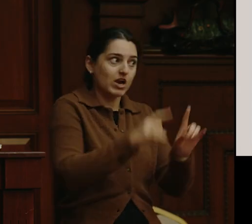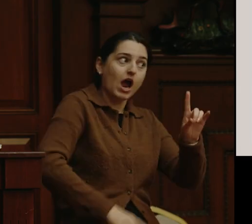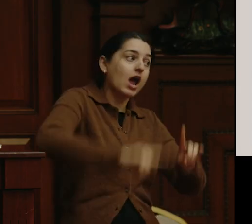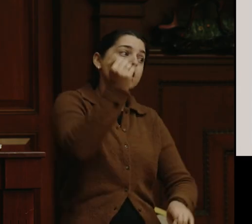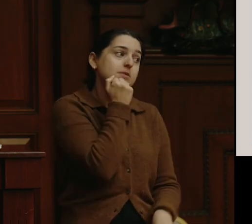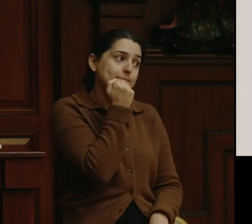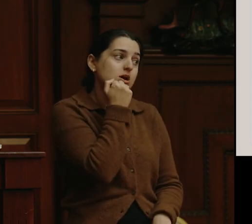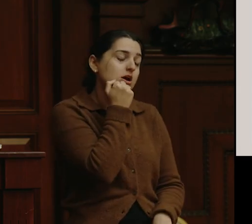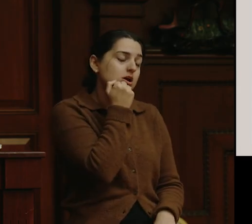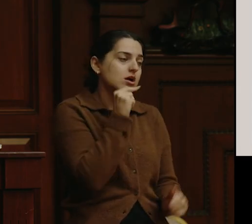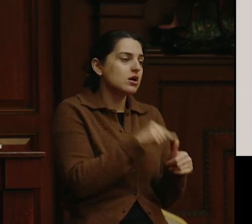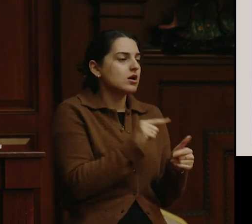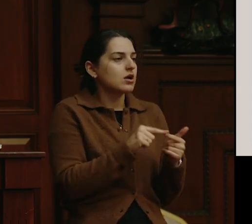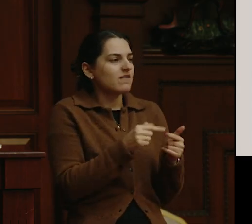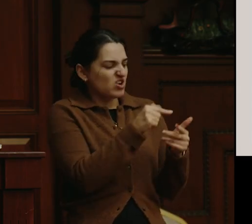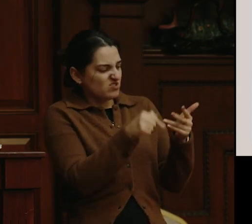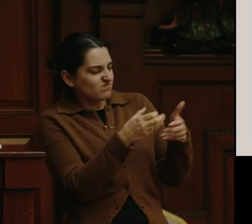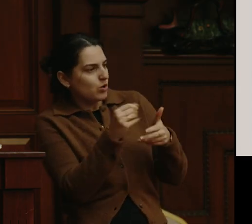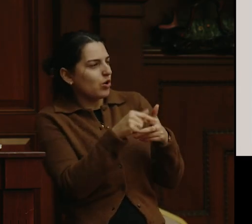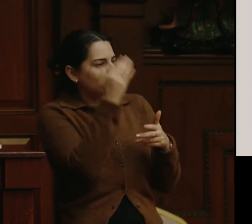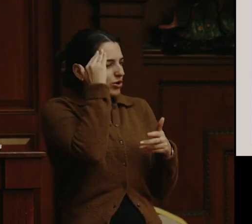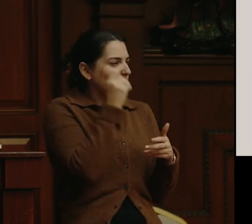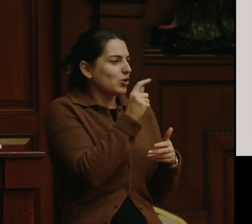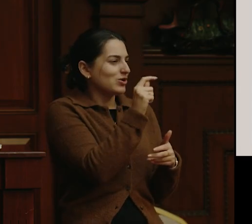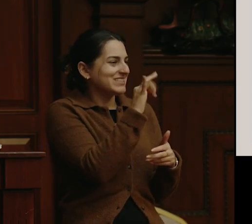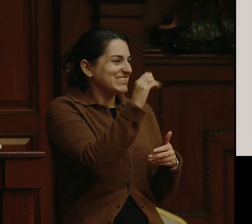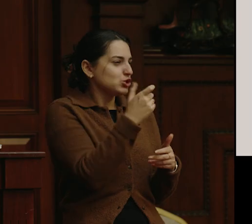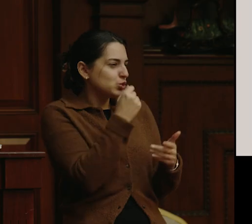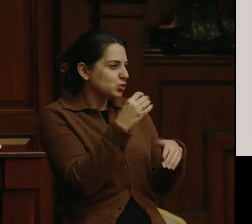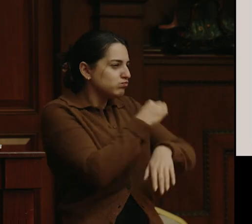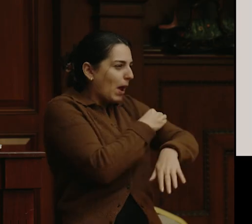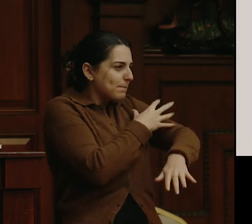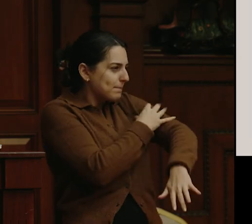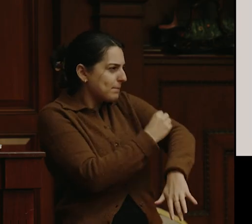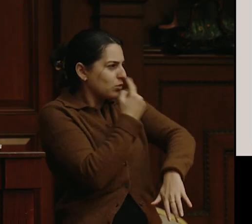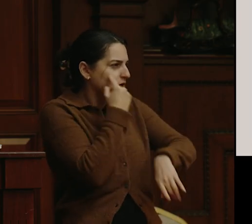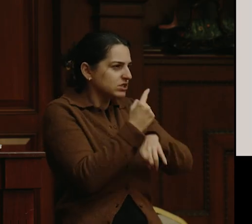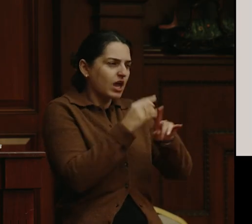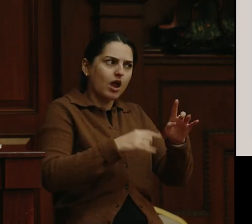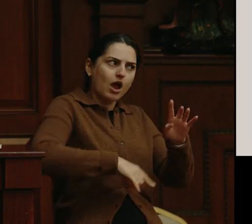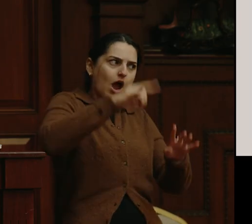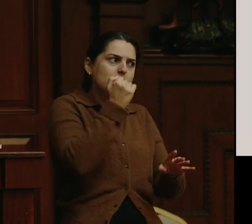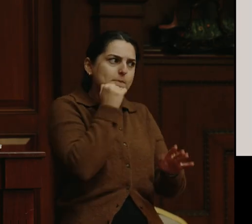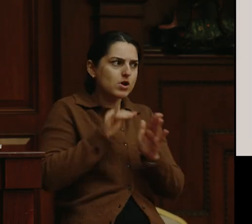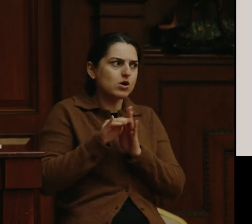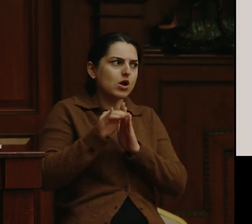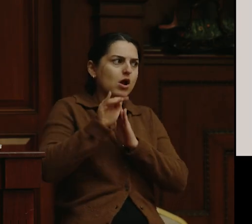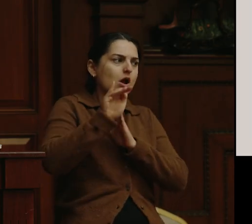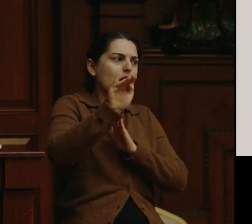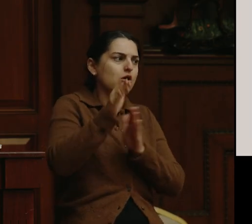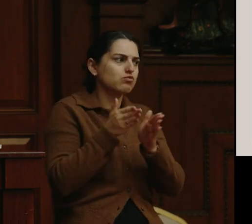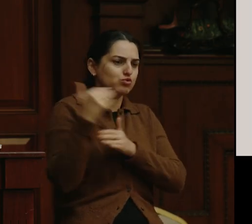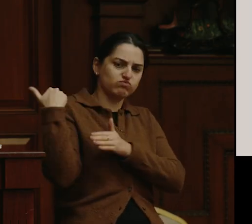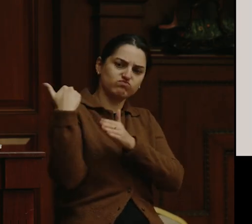highest. And across the other connective tissue disorders, we're seeing, I suppose, an increasing trend over time, up